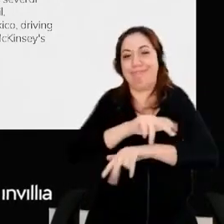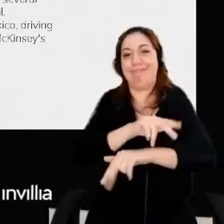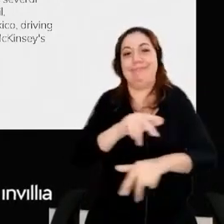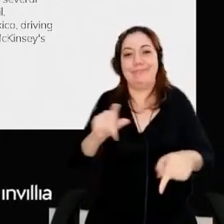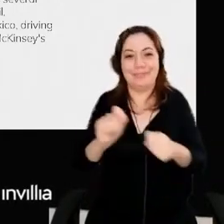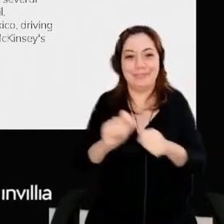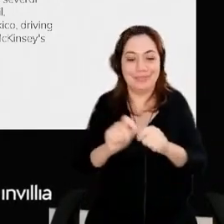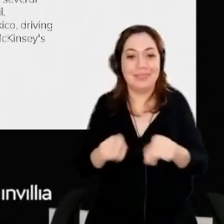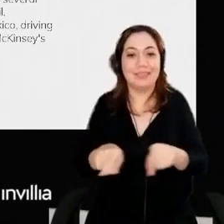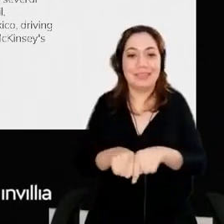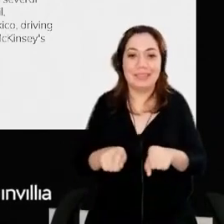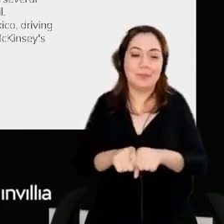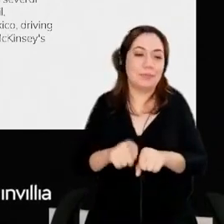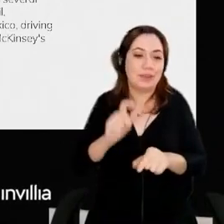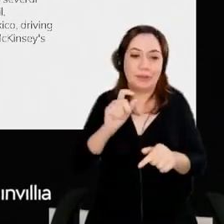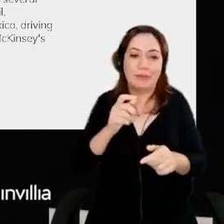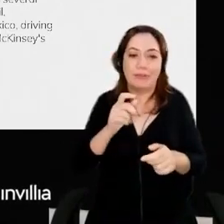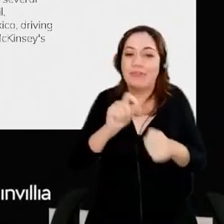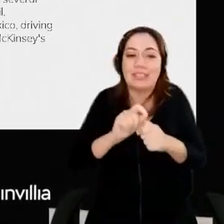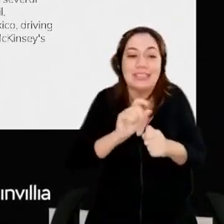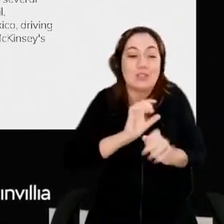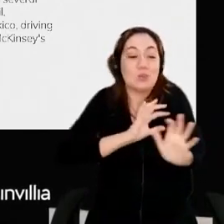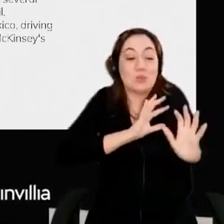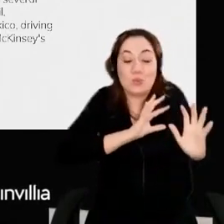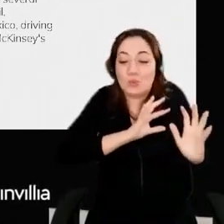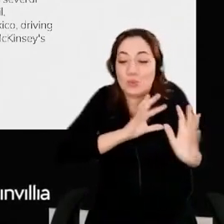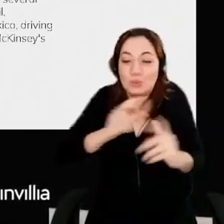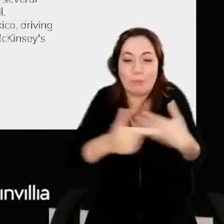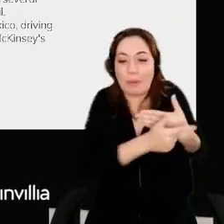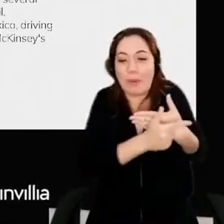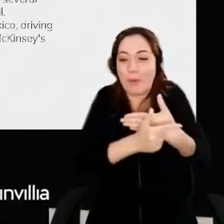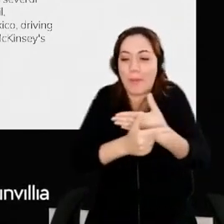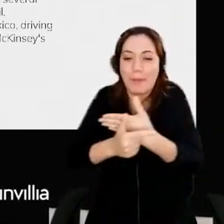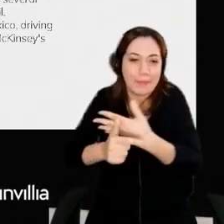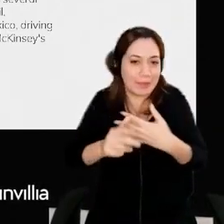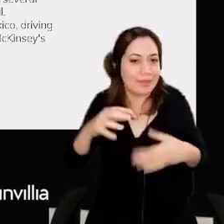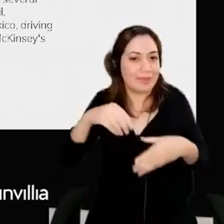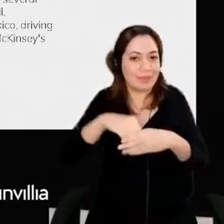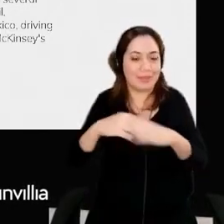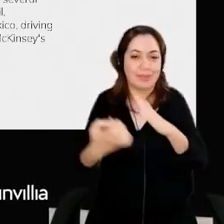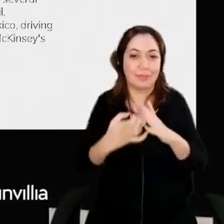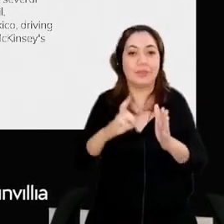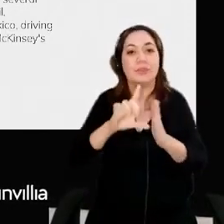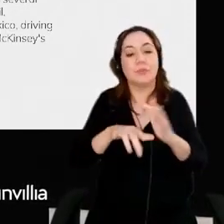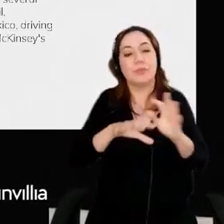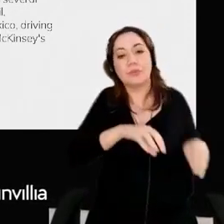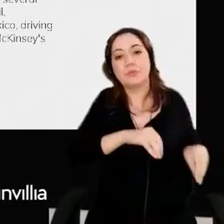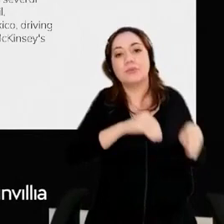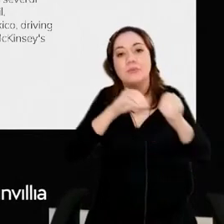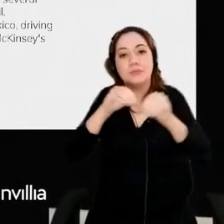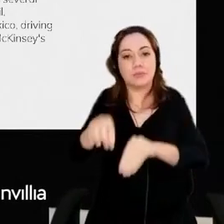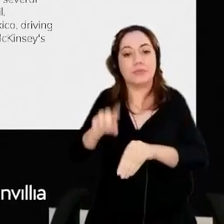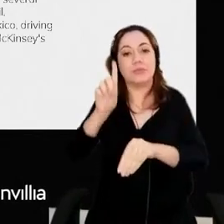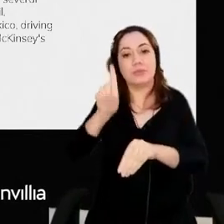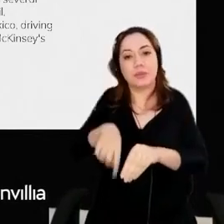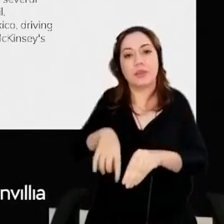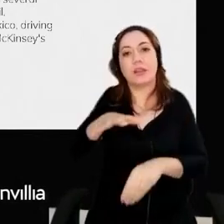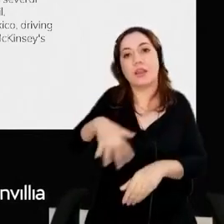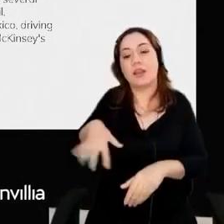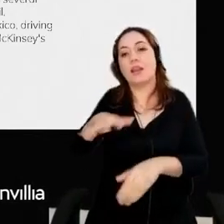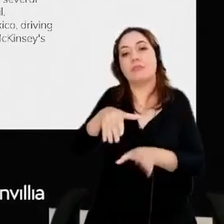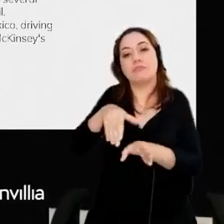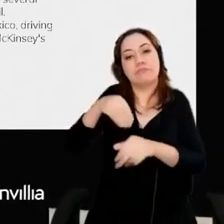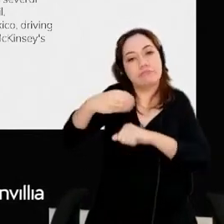company. Then I moved my career to the consulting industry. So we